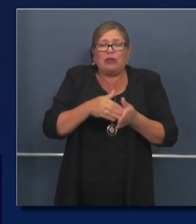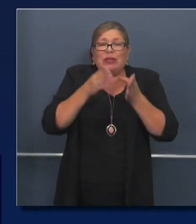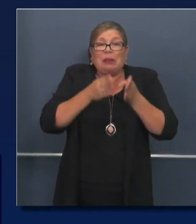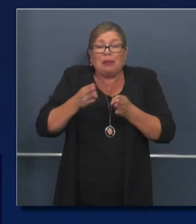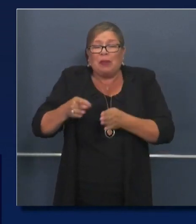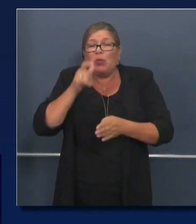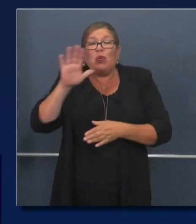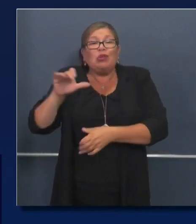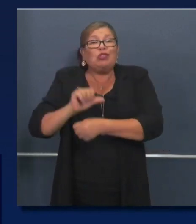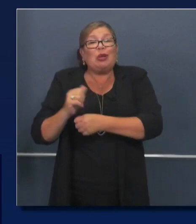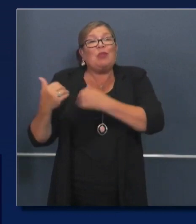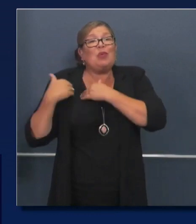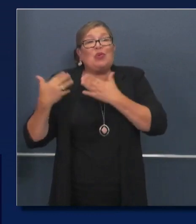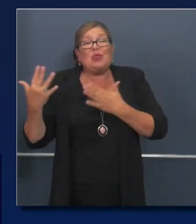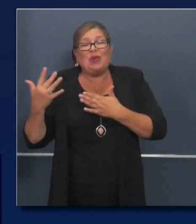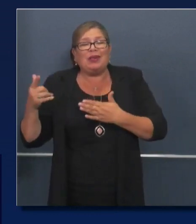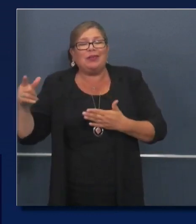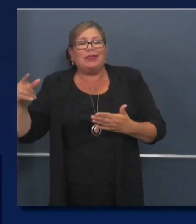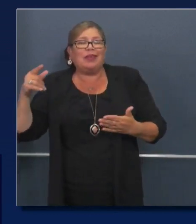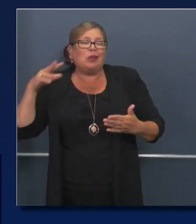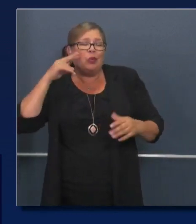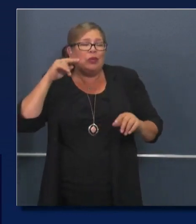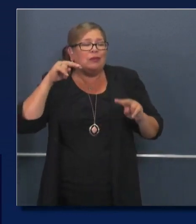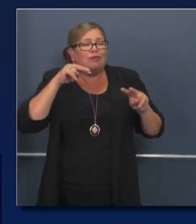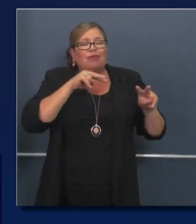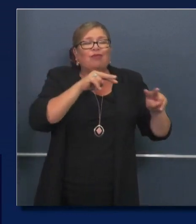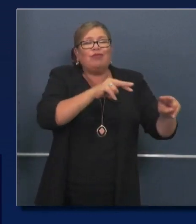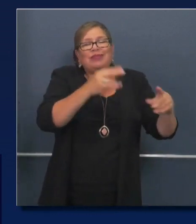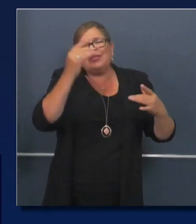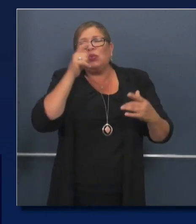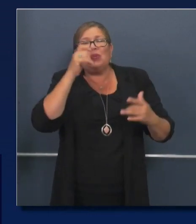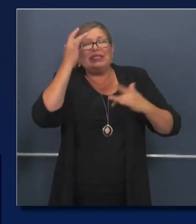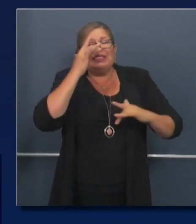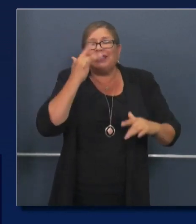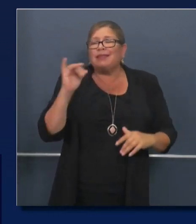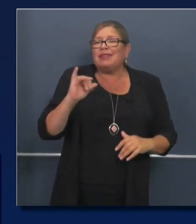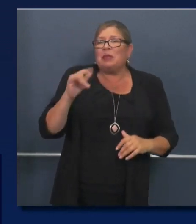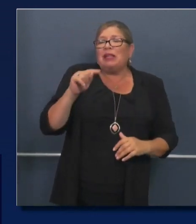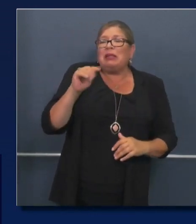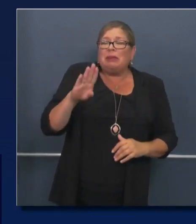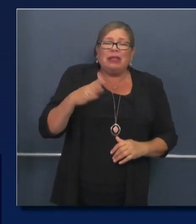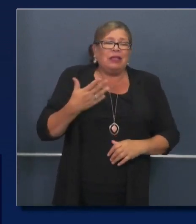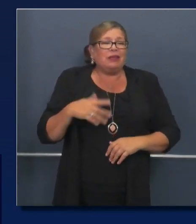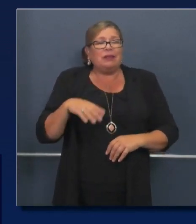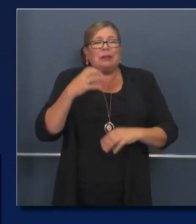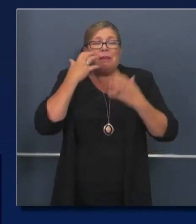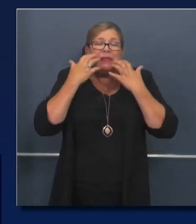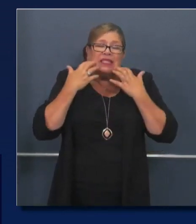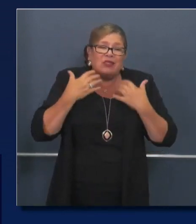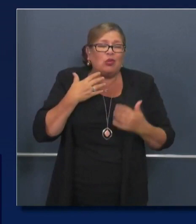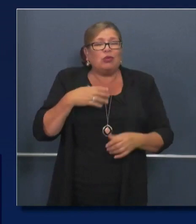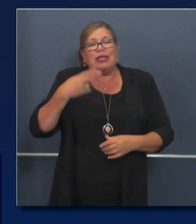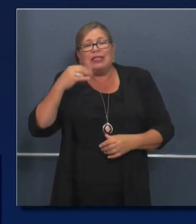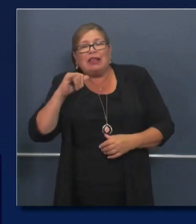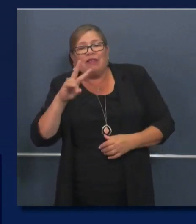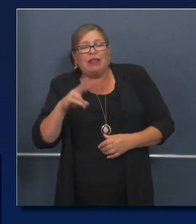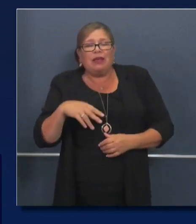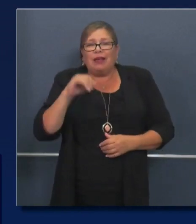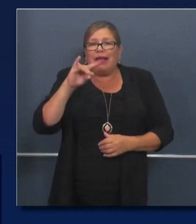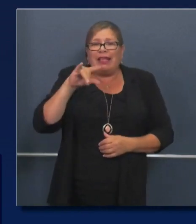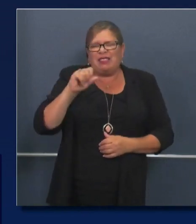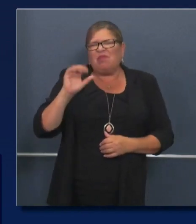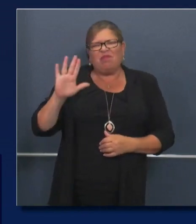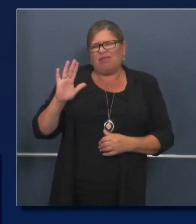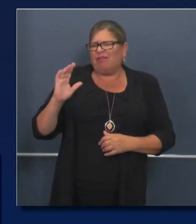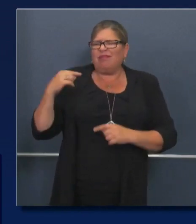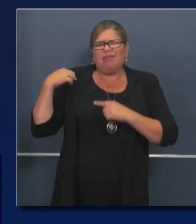state of California, doing TB tracing, measles tracing, hepatitis tracing, HIV and AIDS